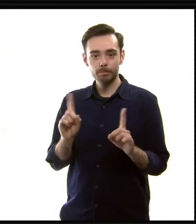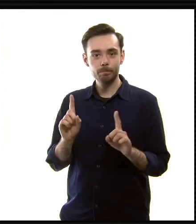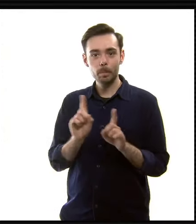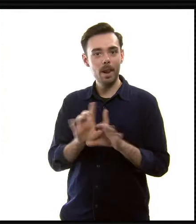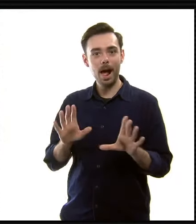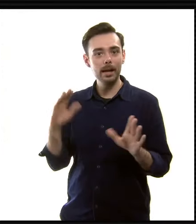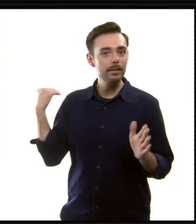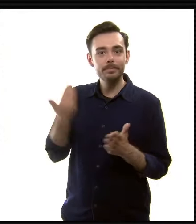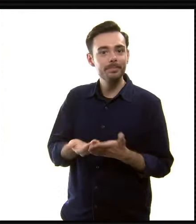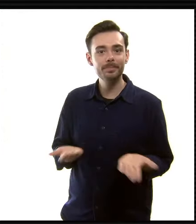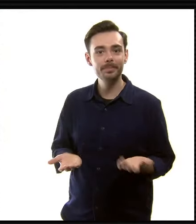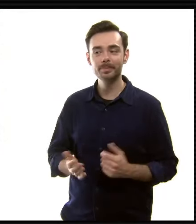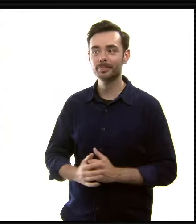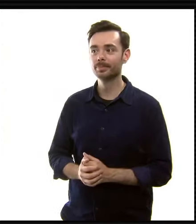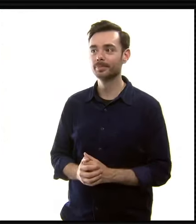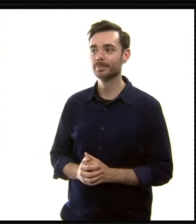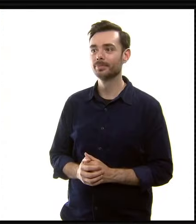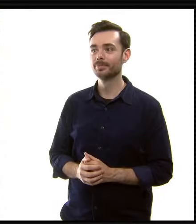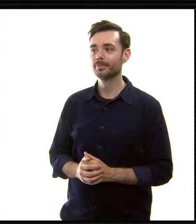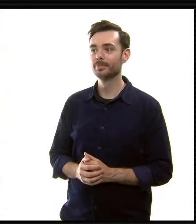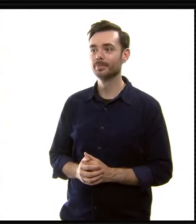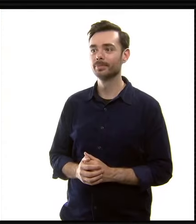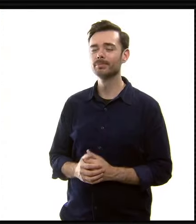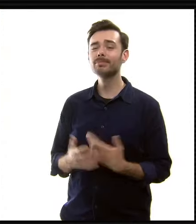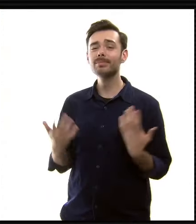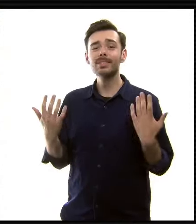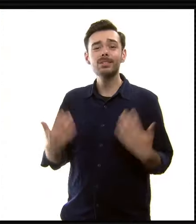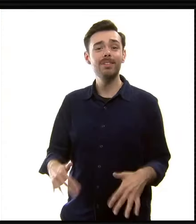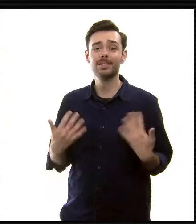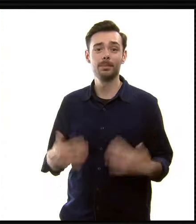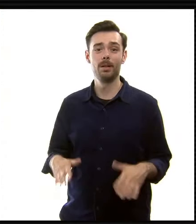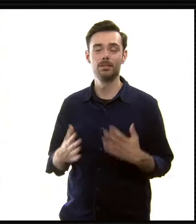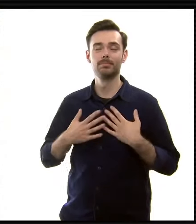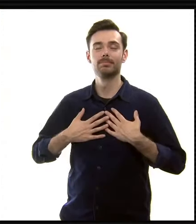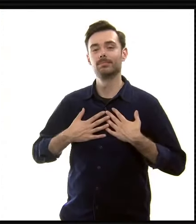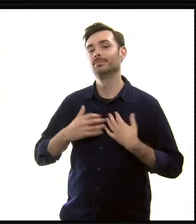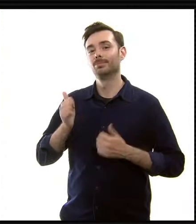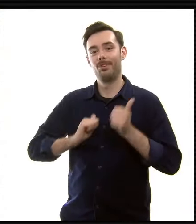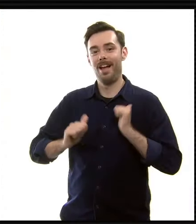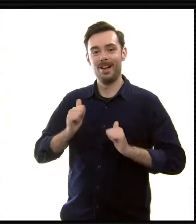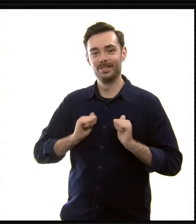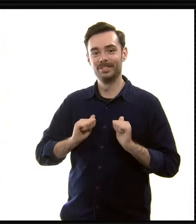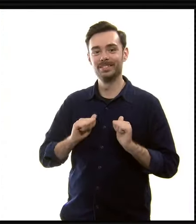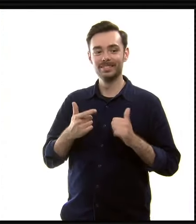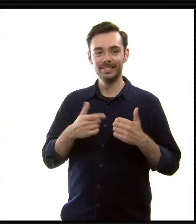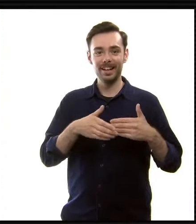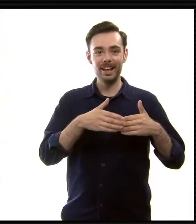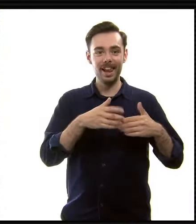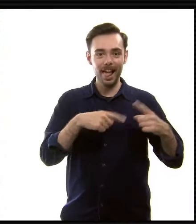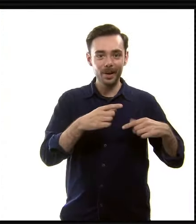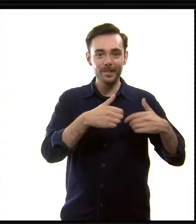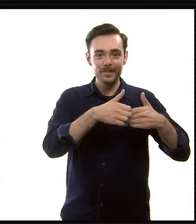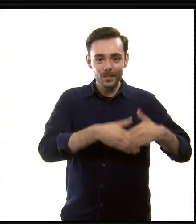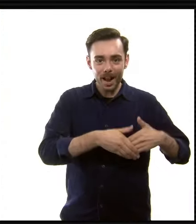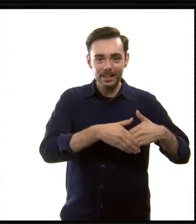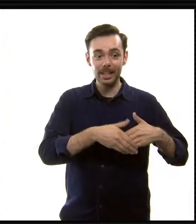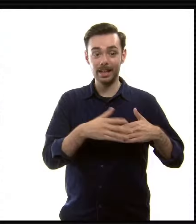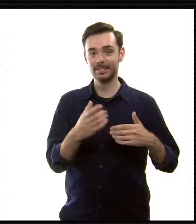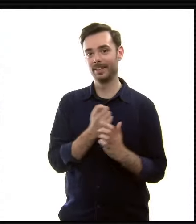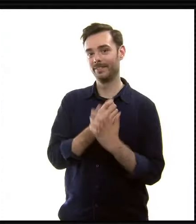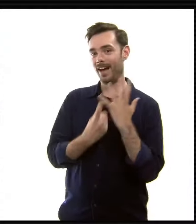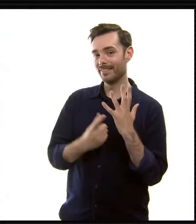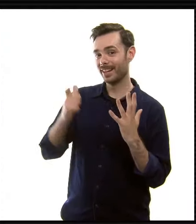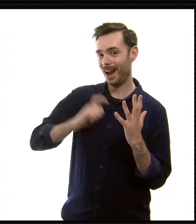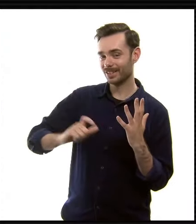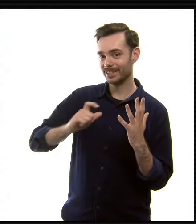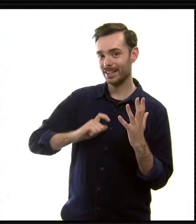been absolutely incredible, and we are just so proud that through Lego Friends and our 5 main characters, we've managed to introduce millions of